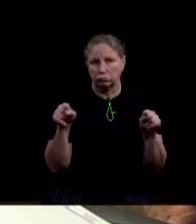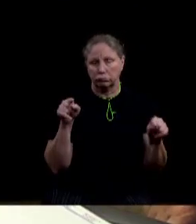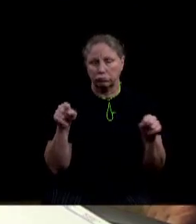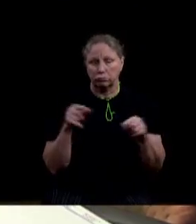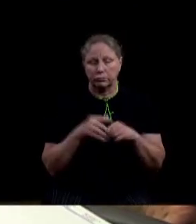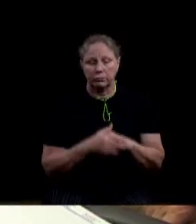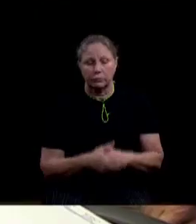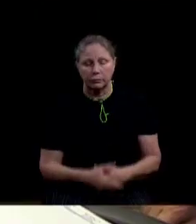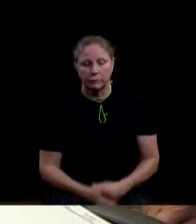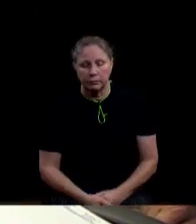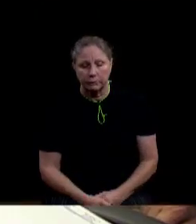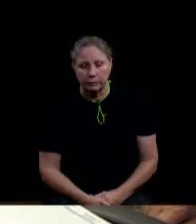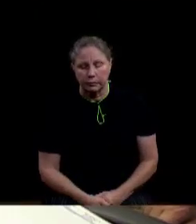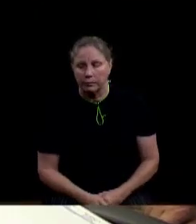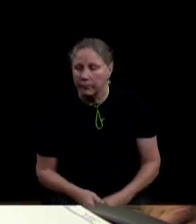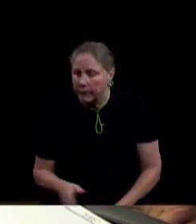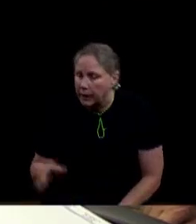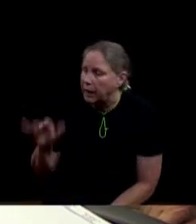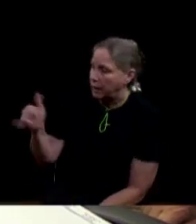Werner.